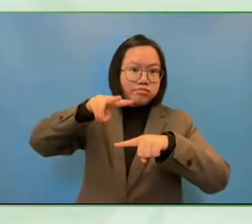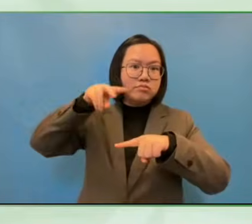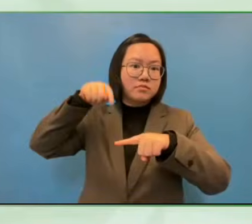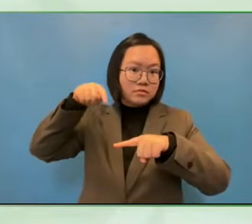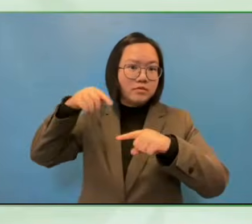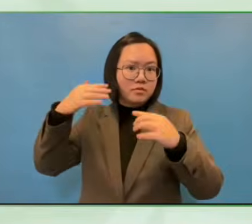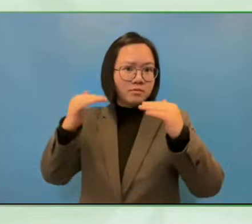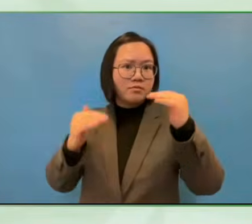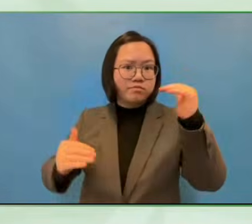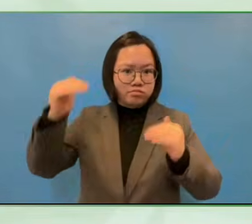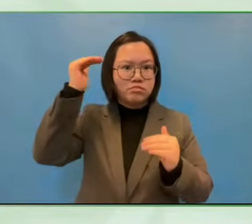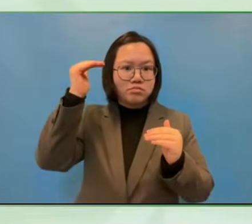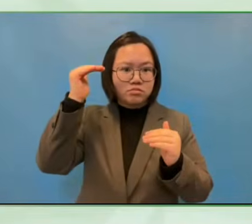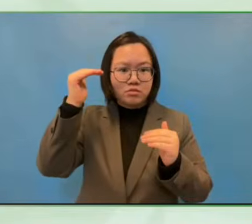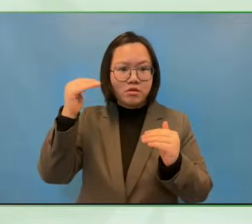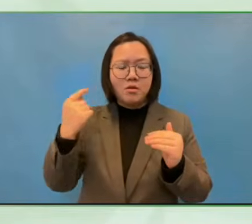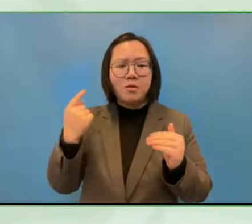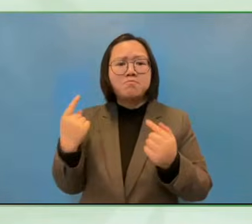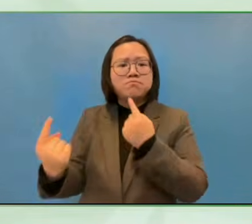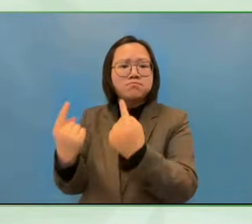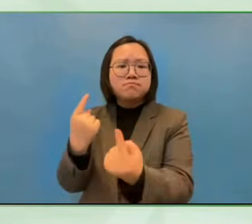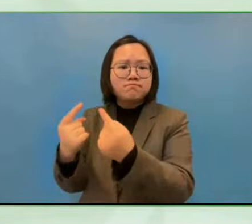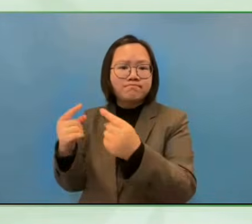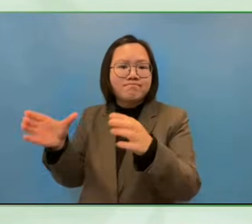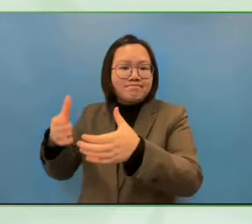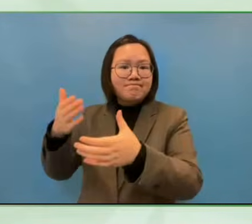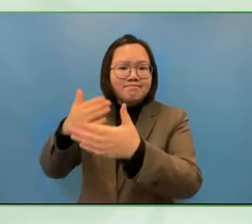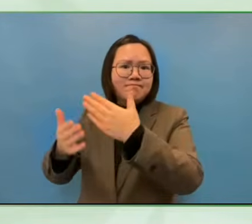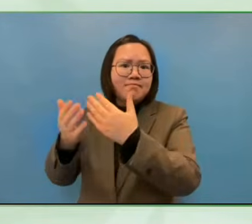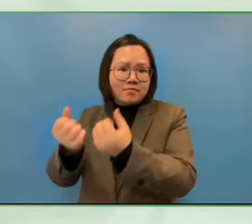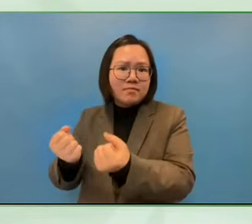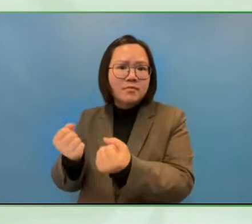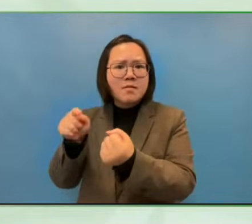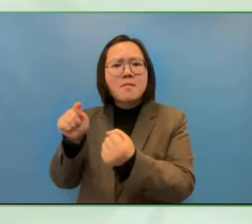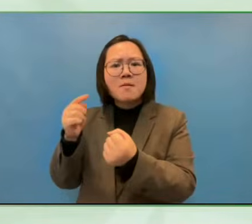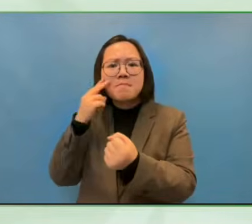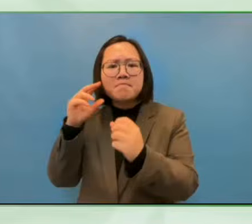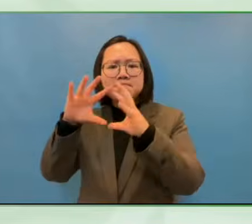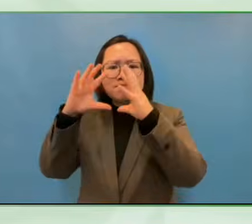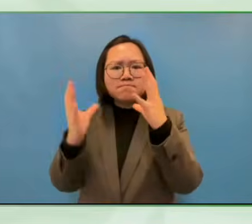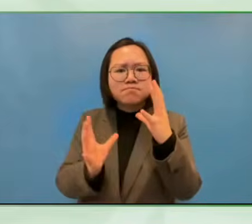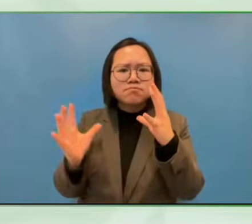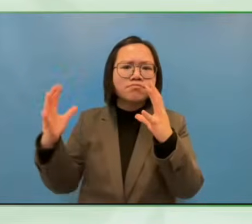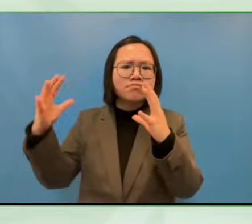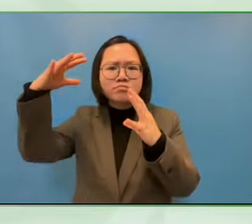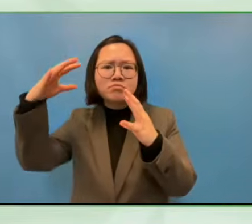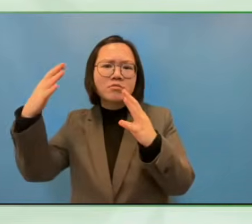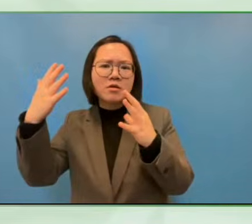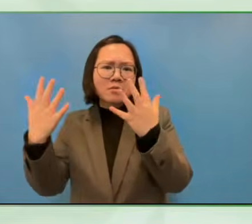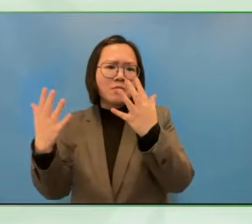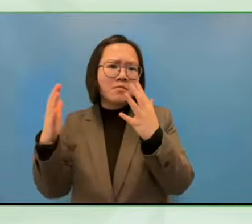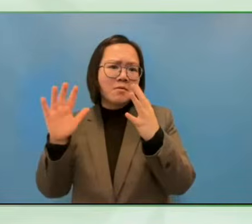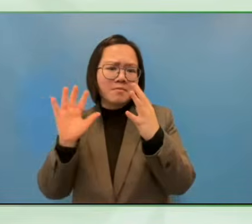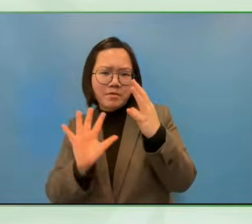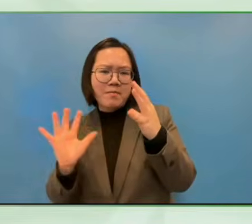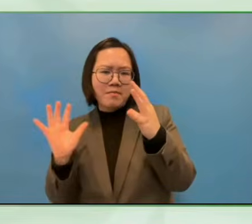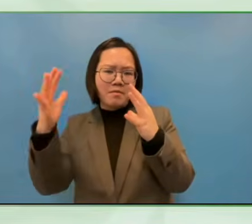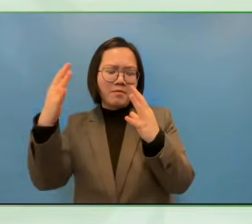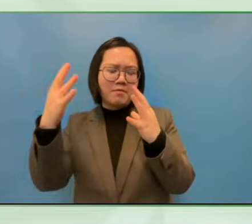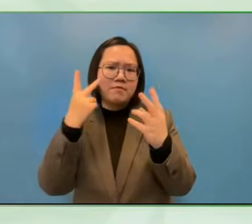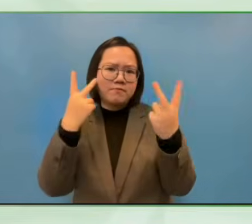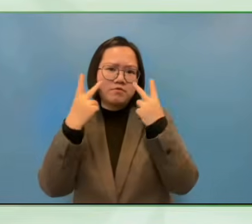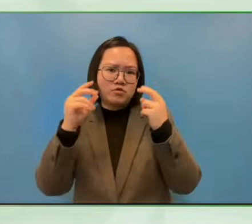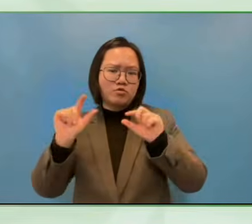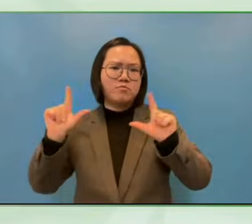were people with disabilities. Within the disability community, particular sectors are disparately